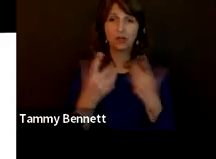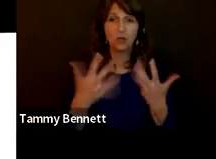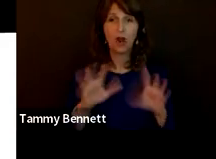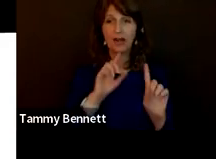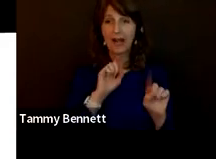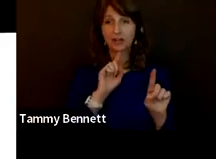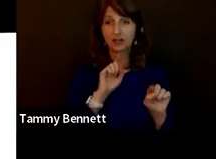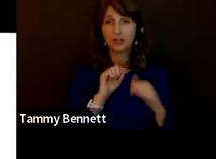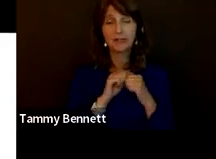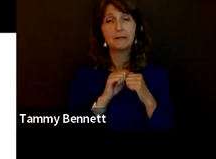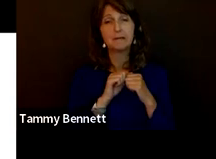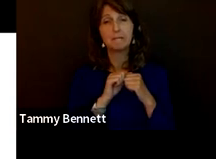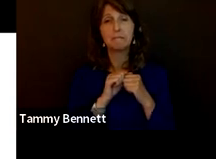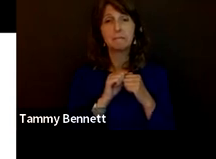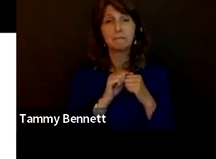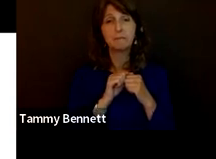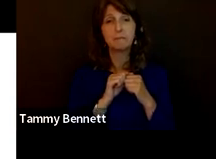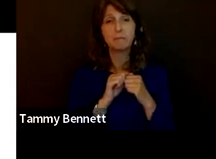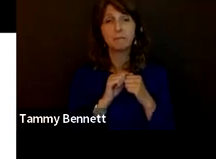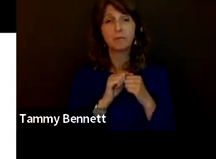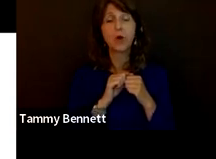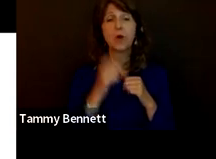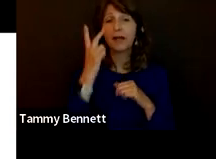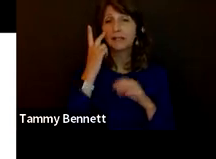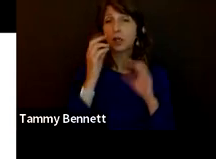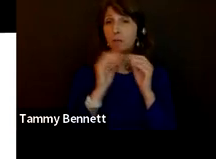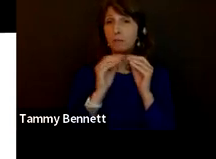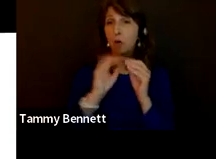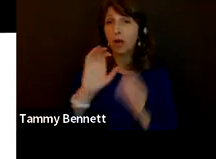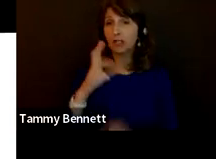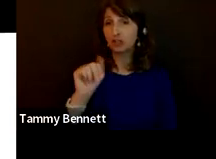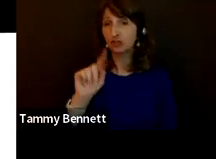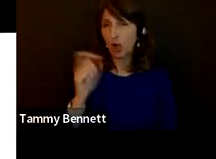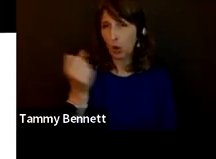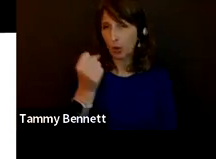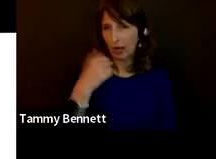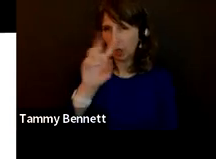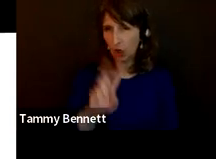Okay, hold on just a second. I see that there is even more information in the chat. Let me take a peek at that.